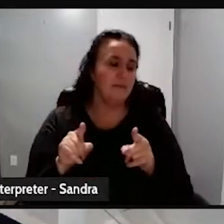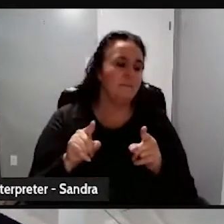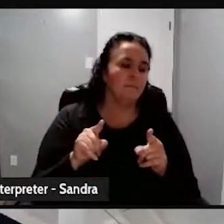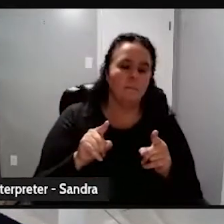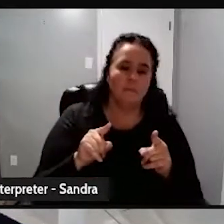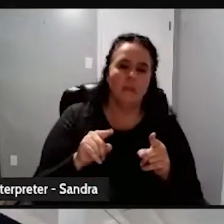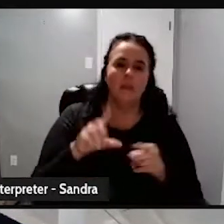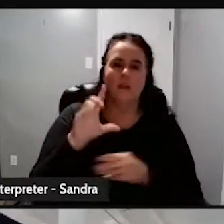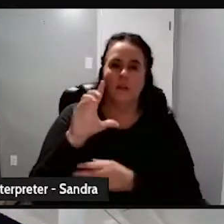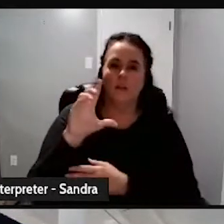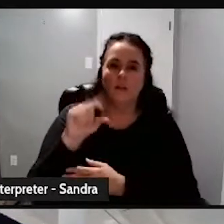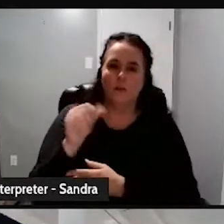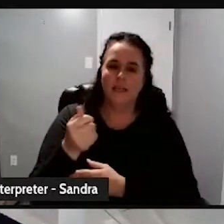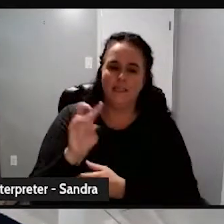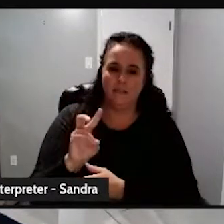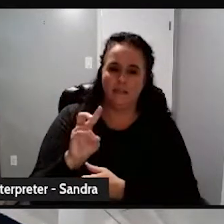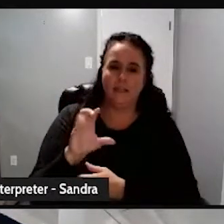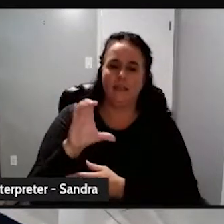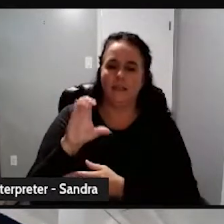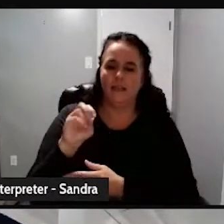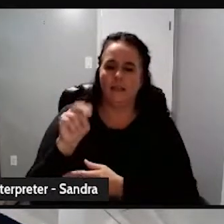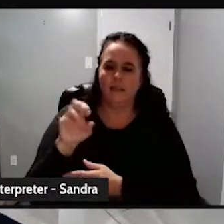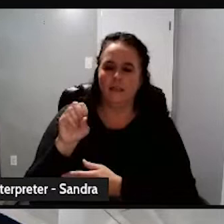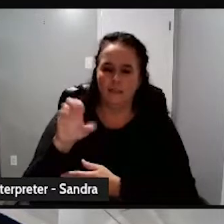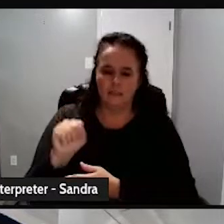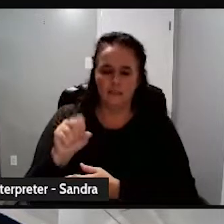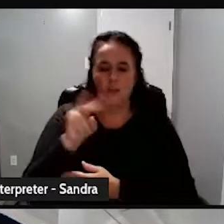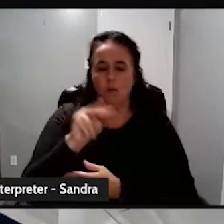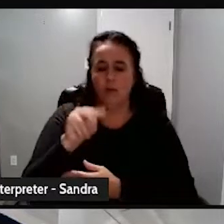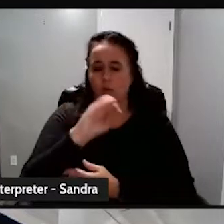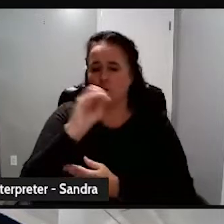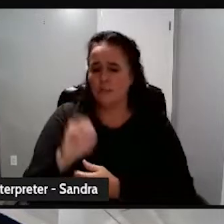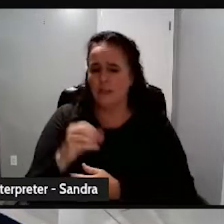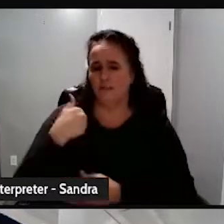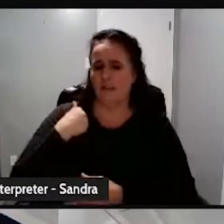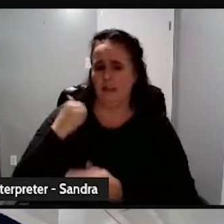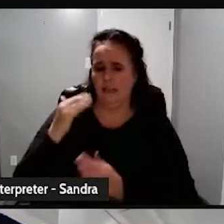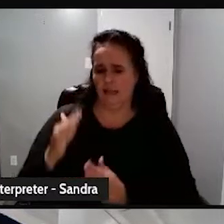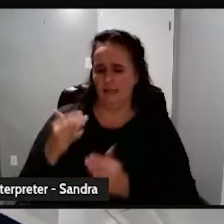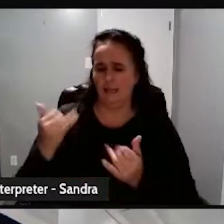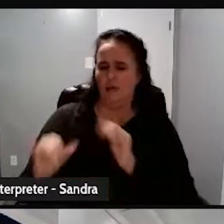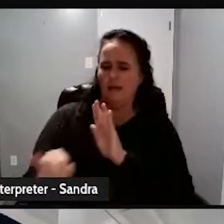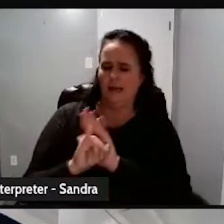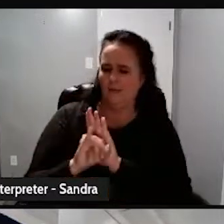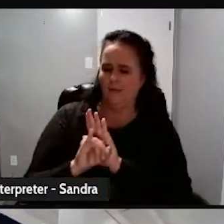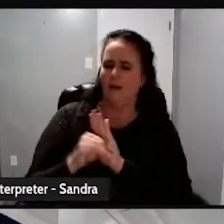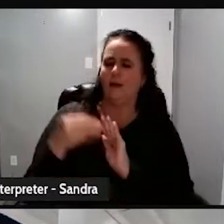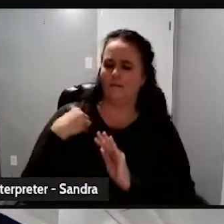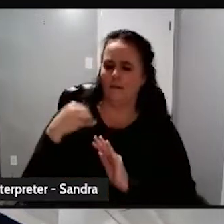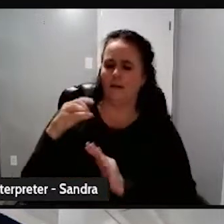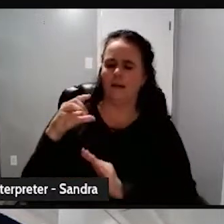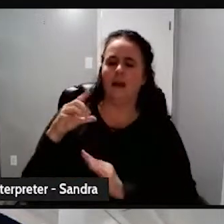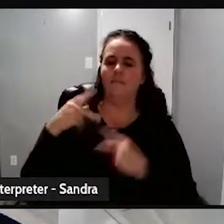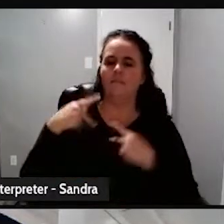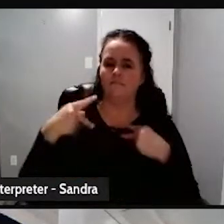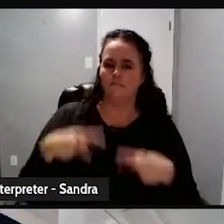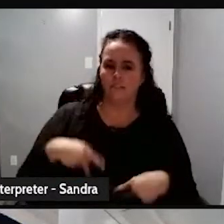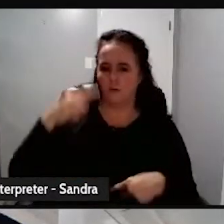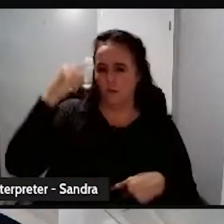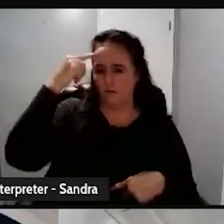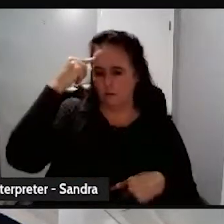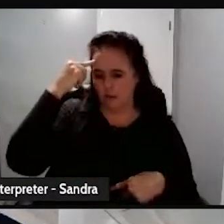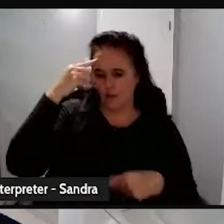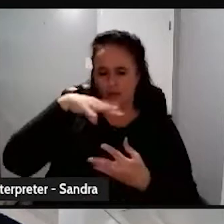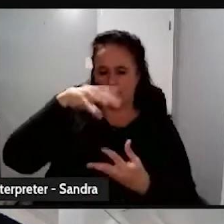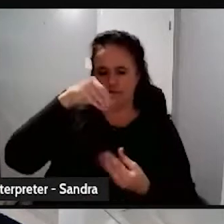2017 census, 22% of Canadians now identify as having a physical, mental,